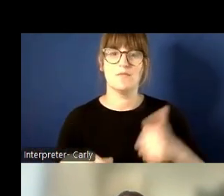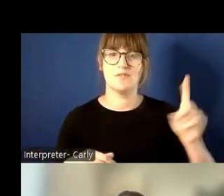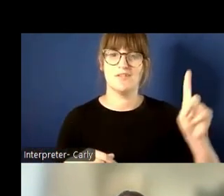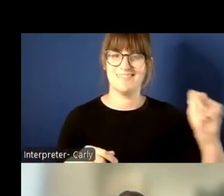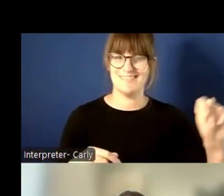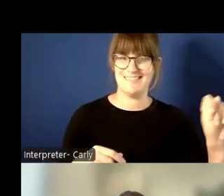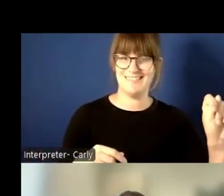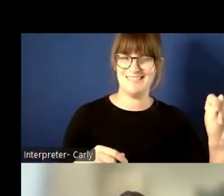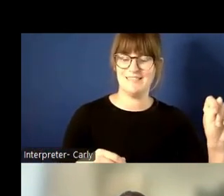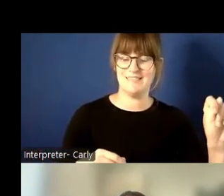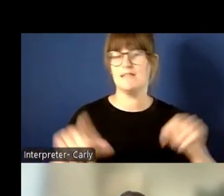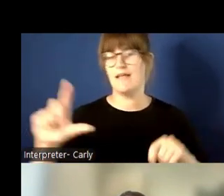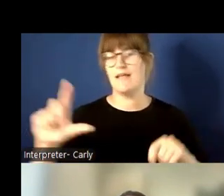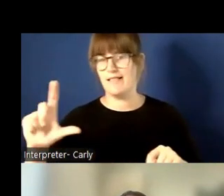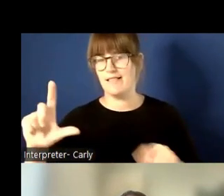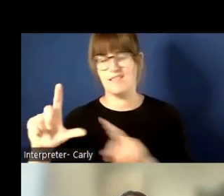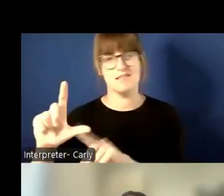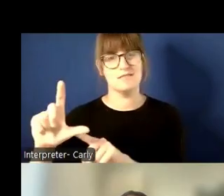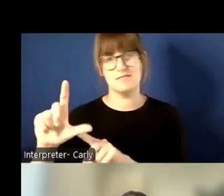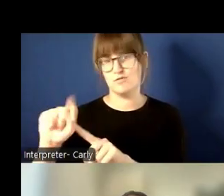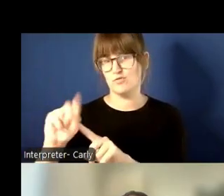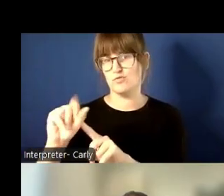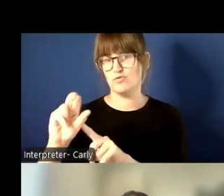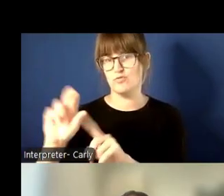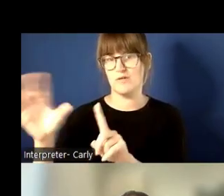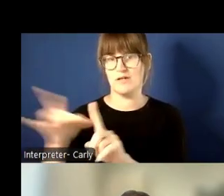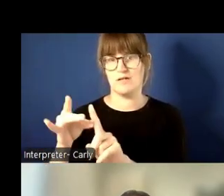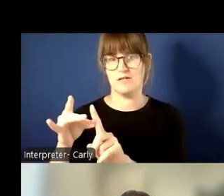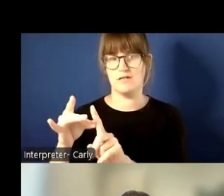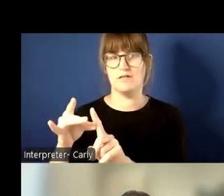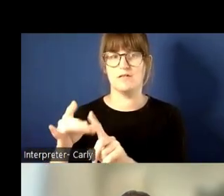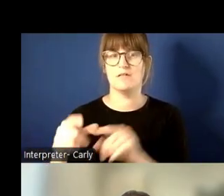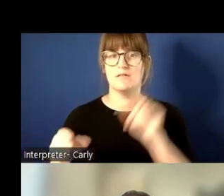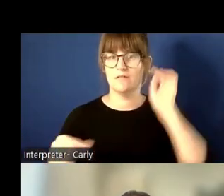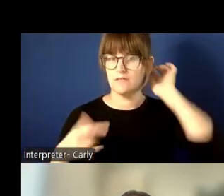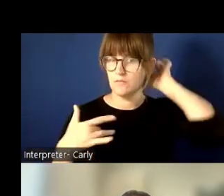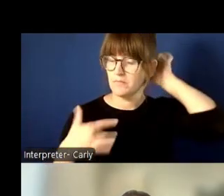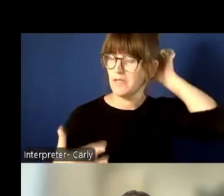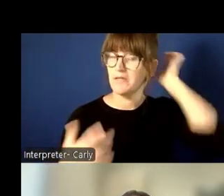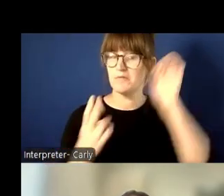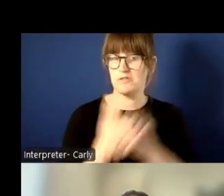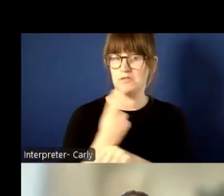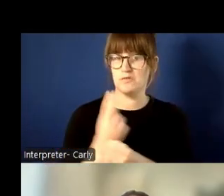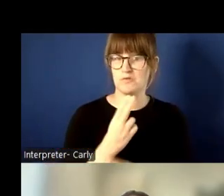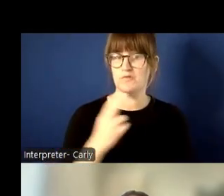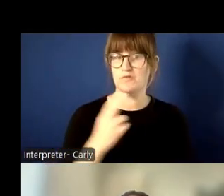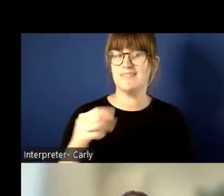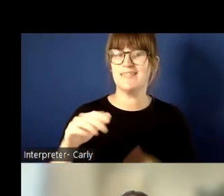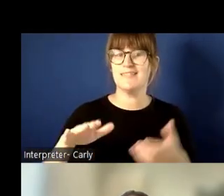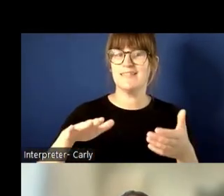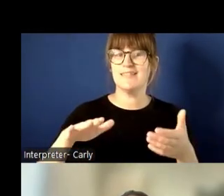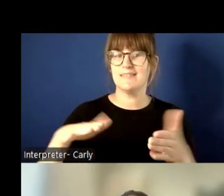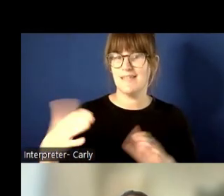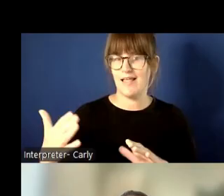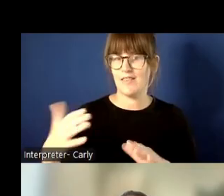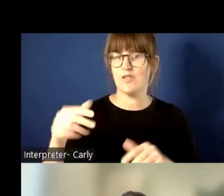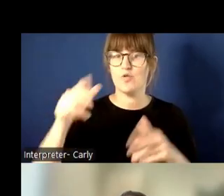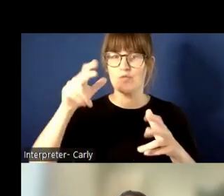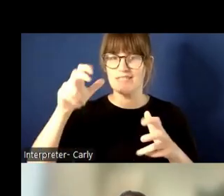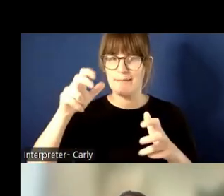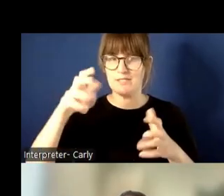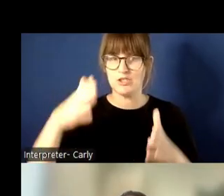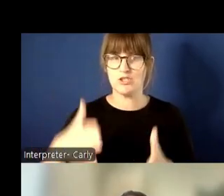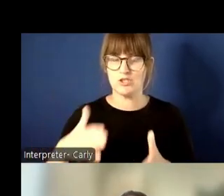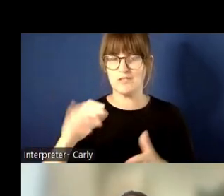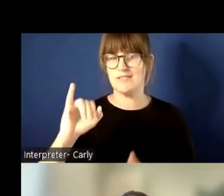we can do is we can use these anti-programmed death receptor inhibitors or anti-PD-1 inhibitors to basically target PD-1 on